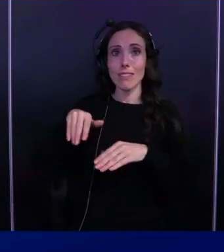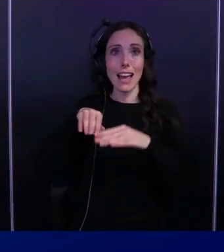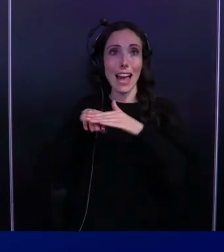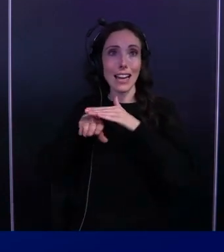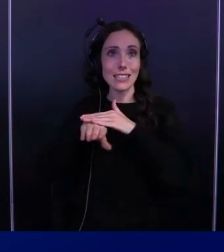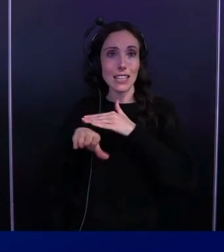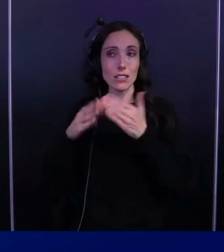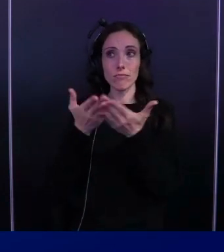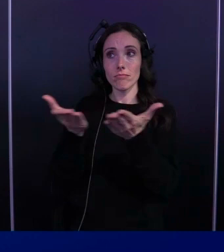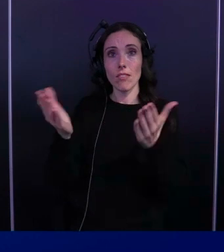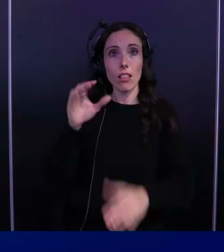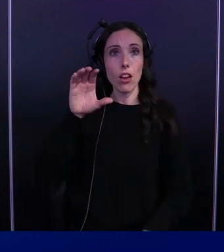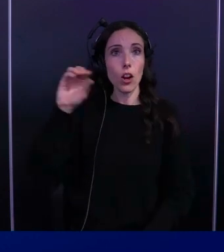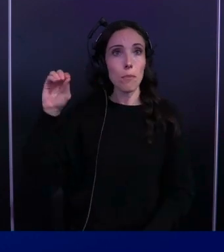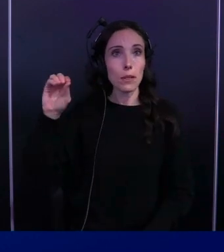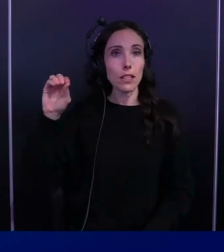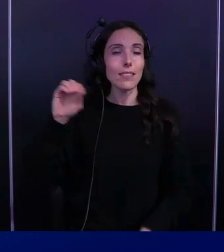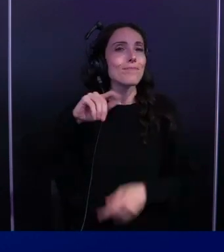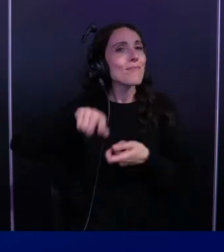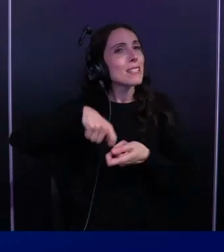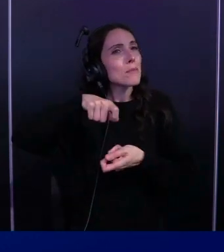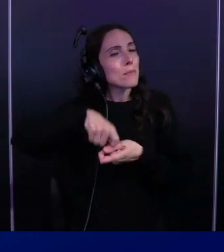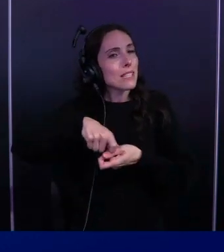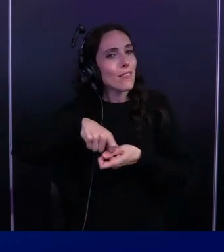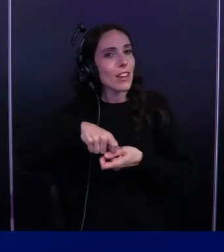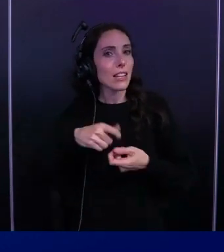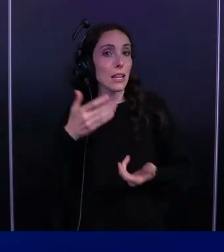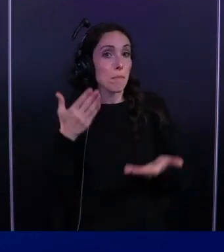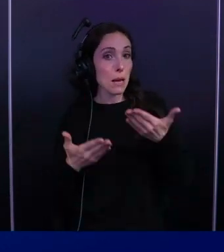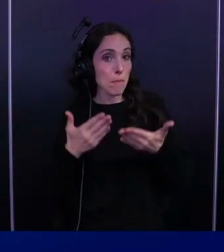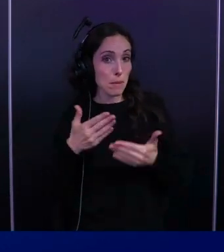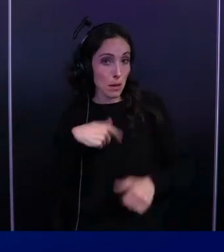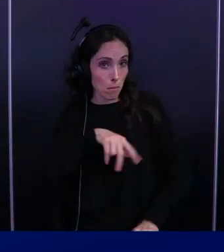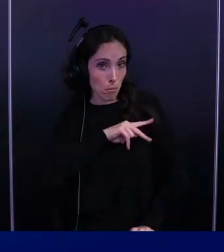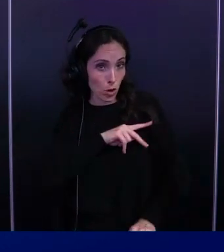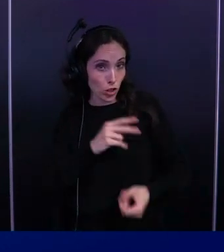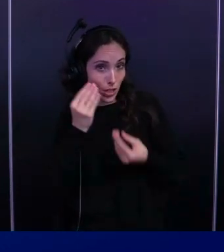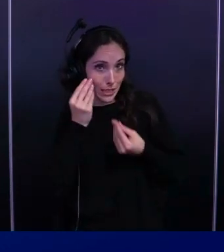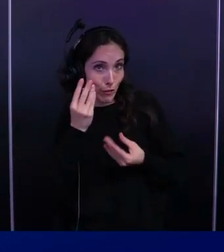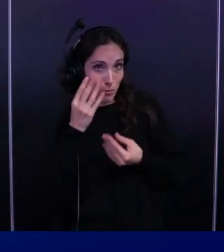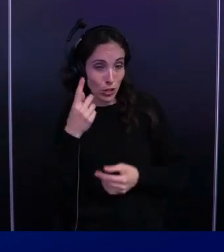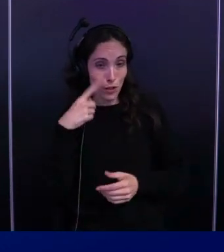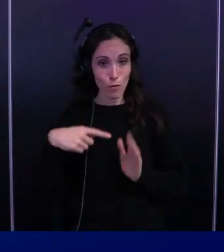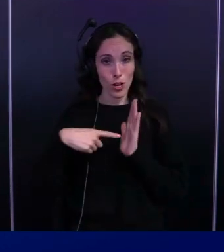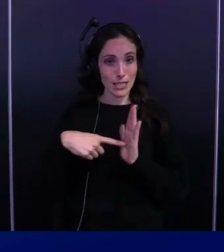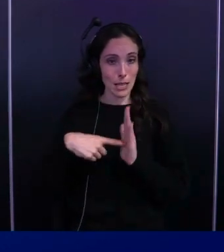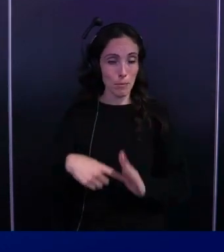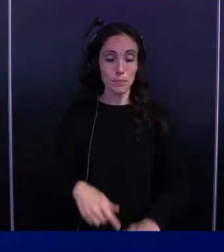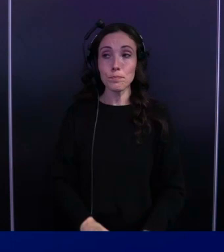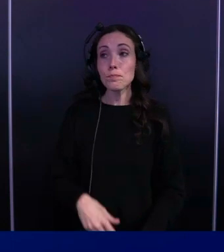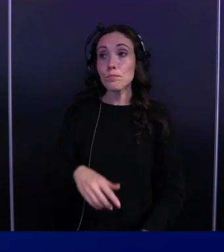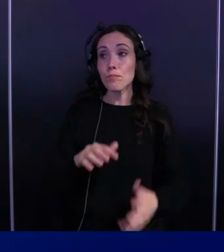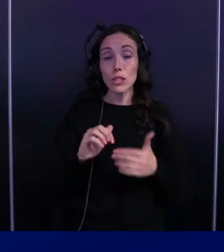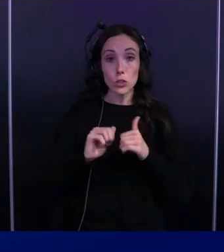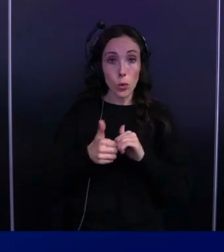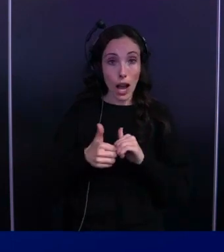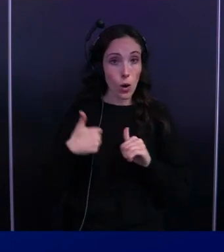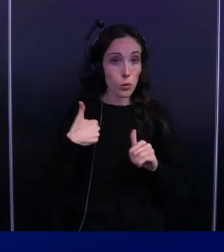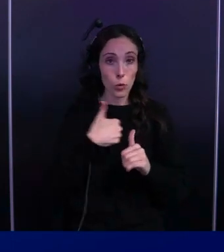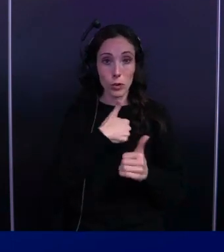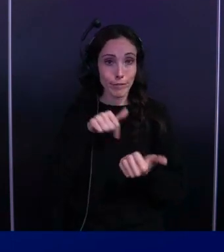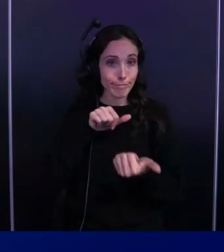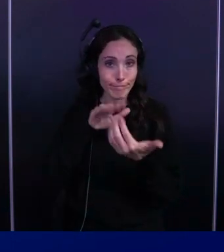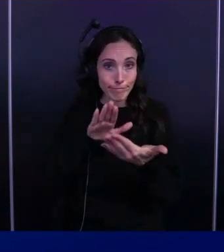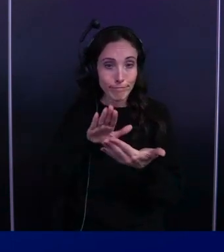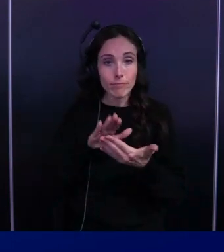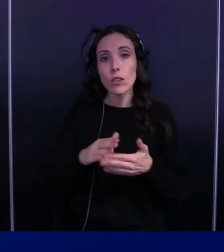right? Not all access, particularly, let's say, customer personal information, right, for example. Right. So one way we've developed to do that is